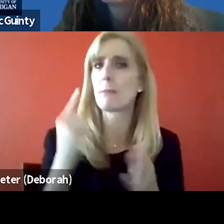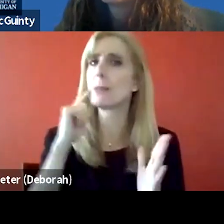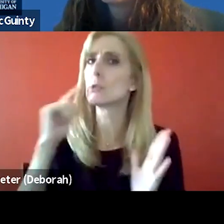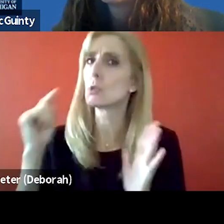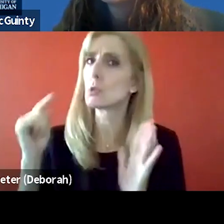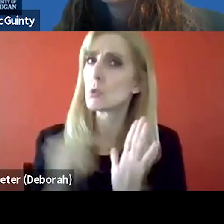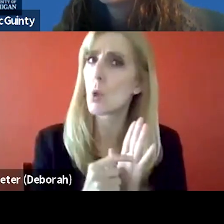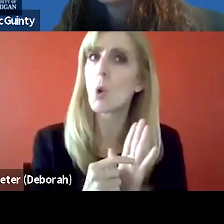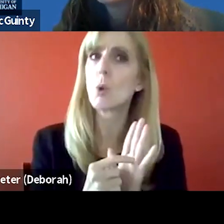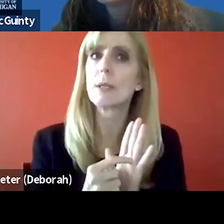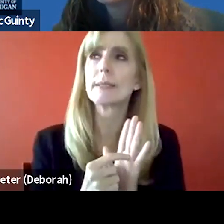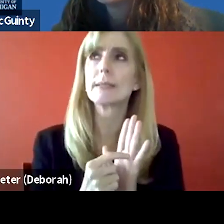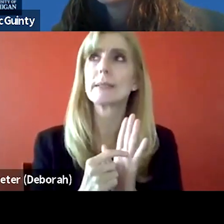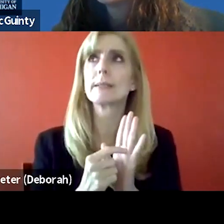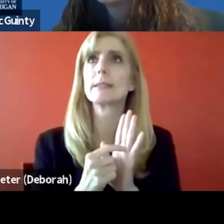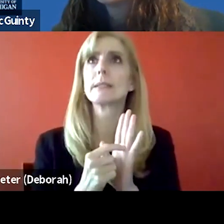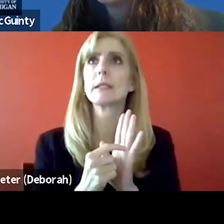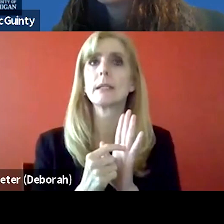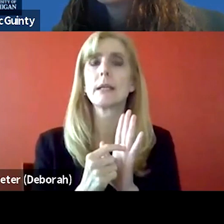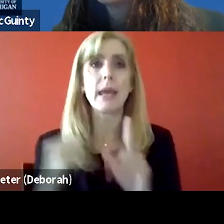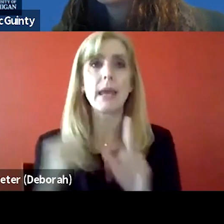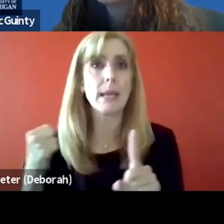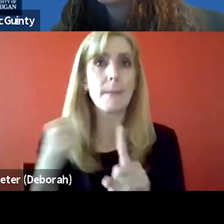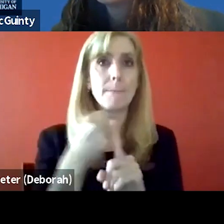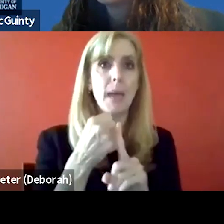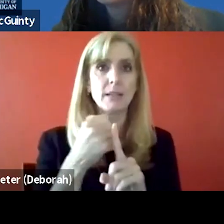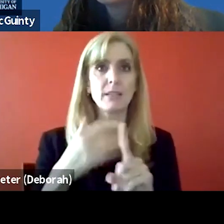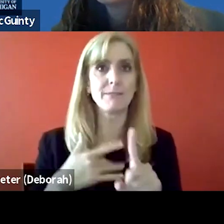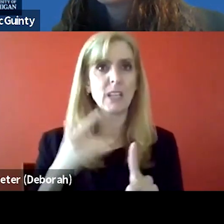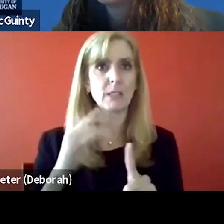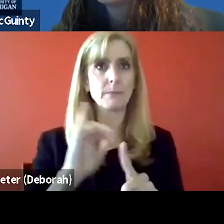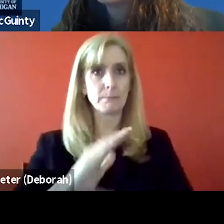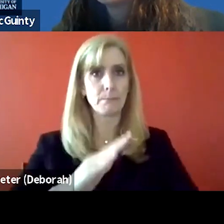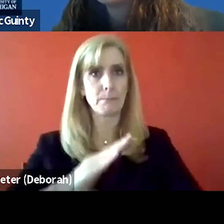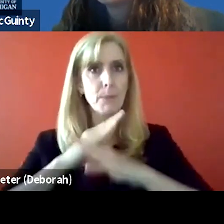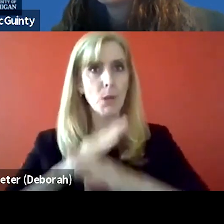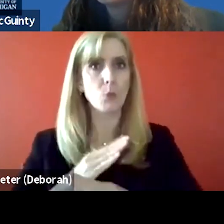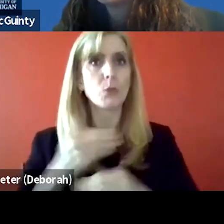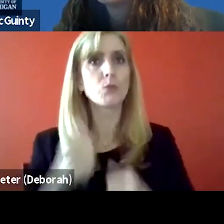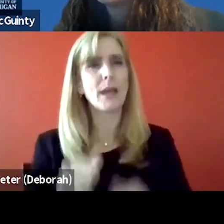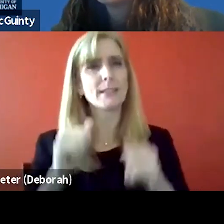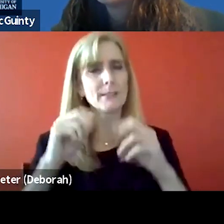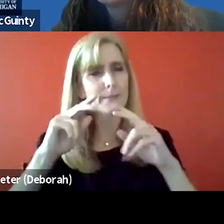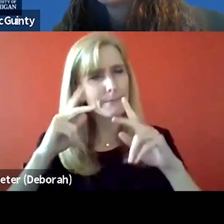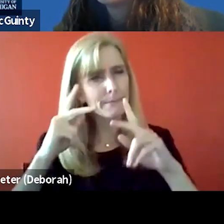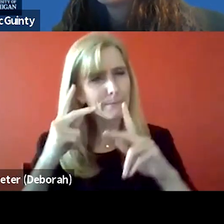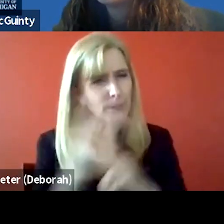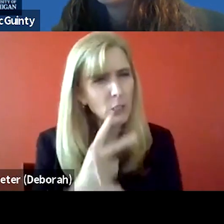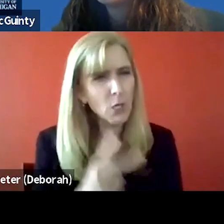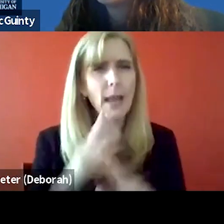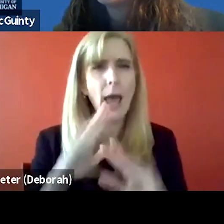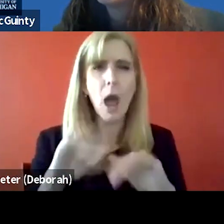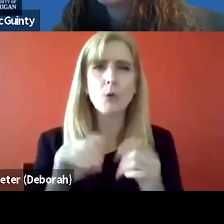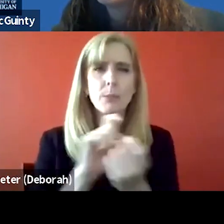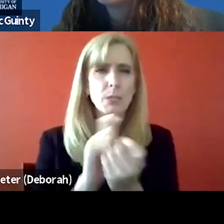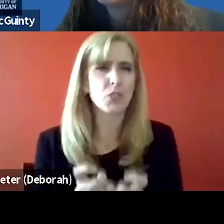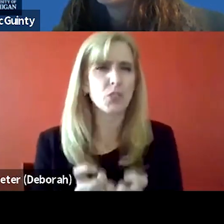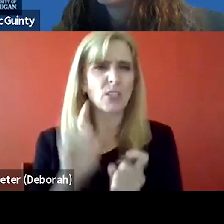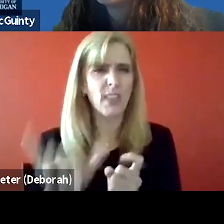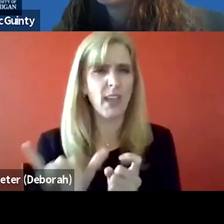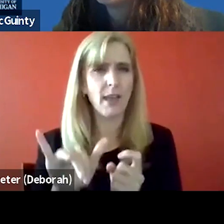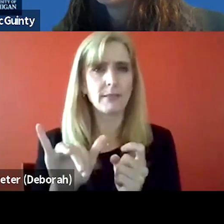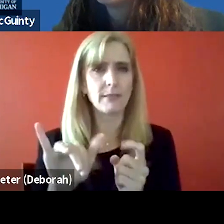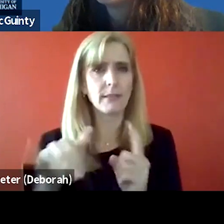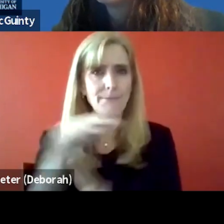where, there's an impact, there's a barrier there. And then we really try and dig into what can we change in that environment? What can we change about the